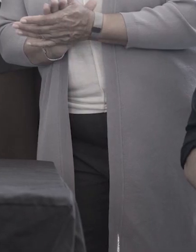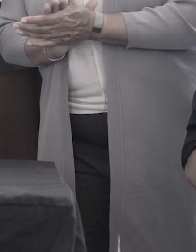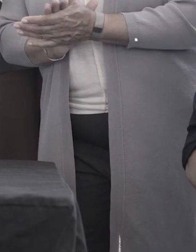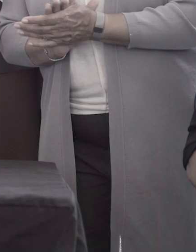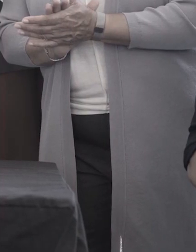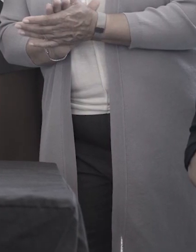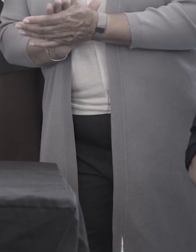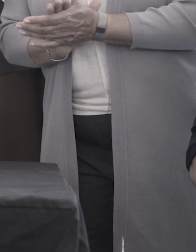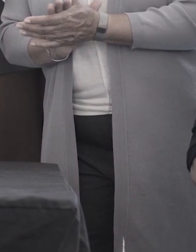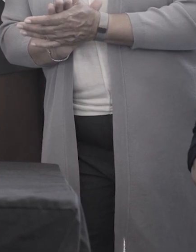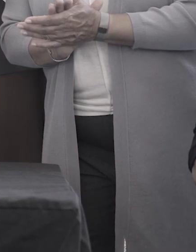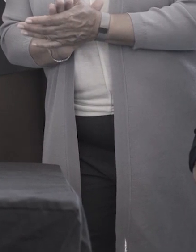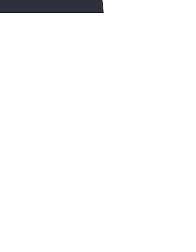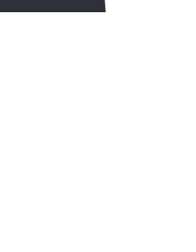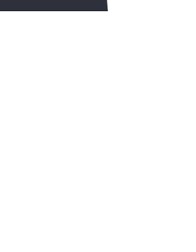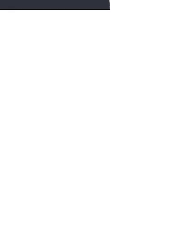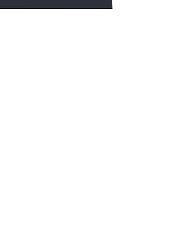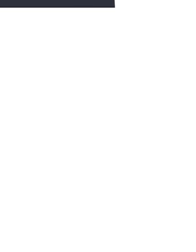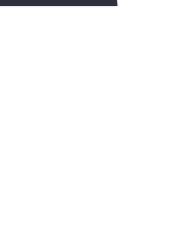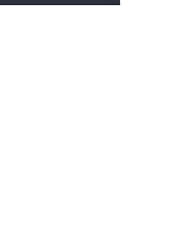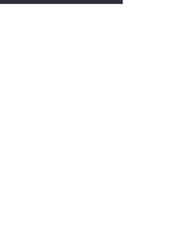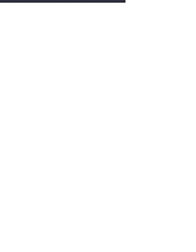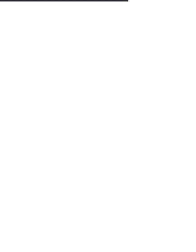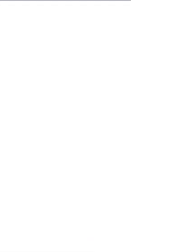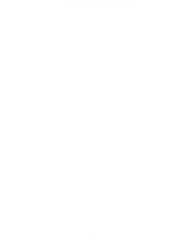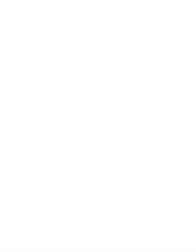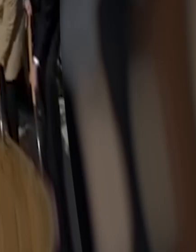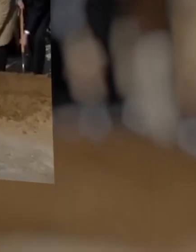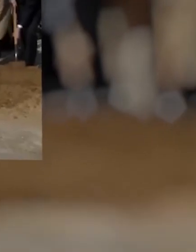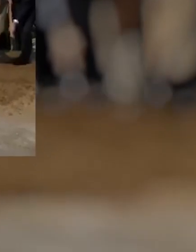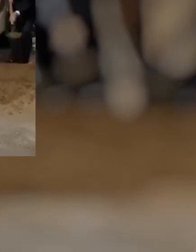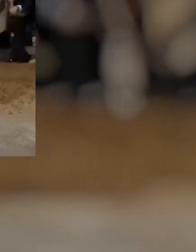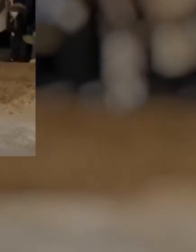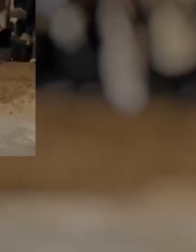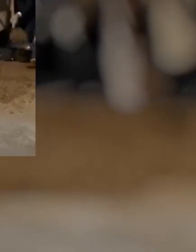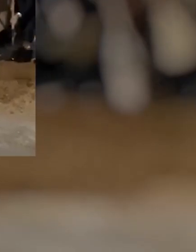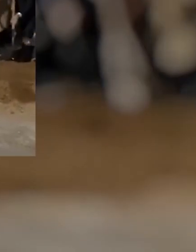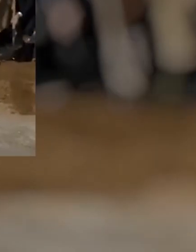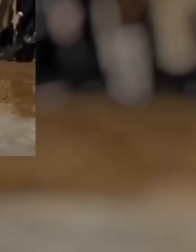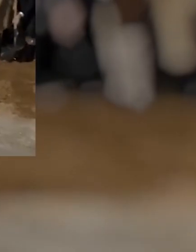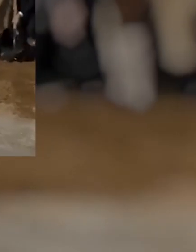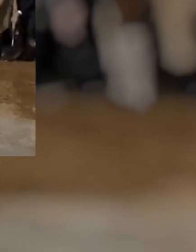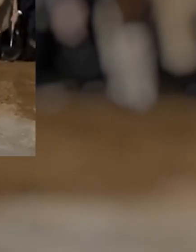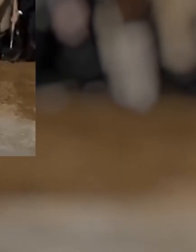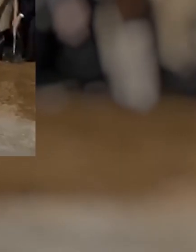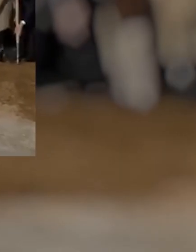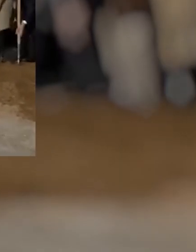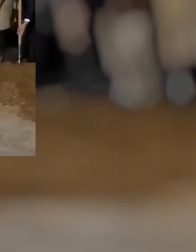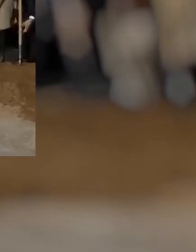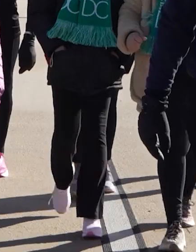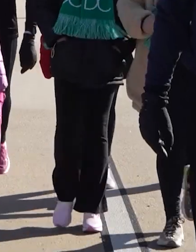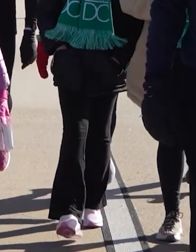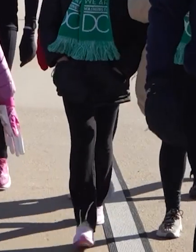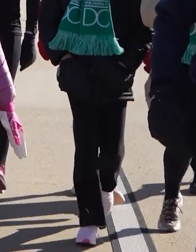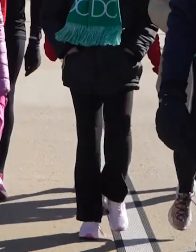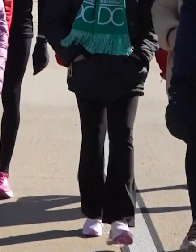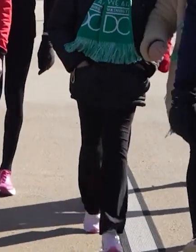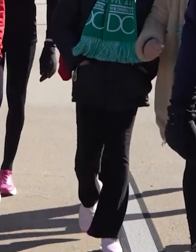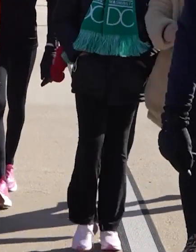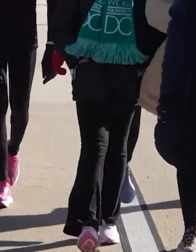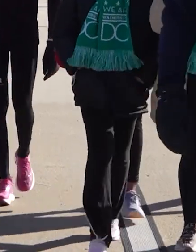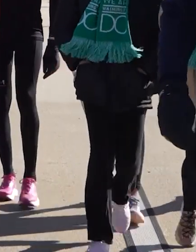It starts with a commitment. And for Mayor Bowser, that commitment was simple. The